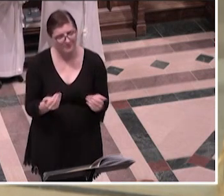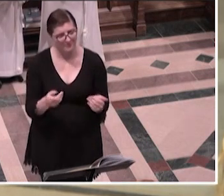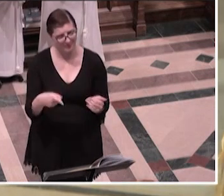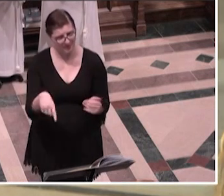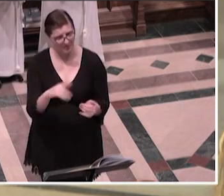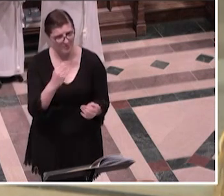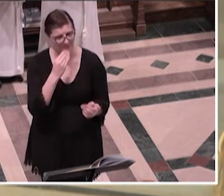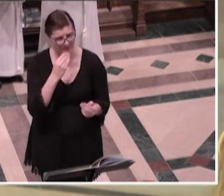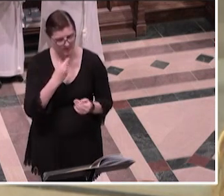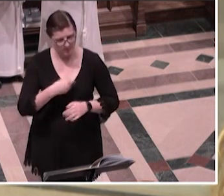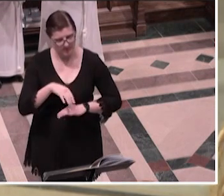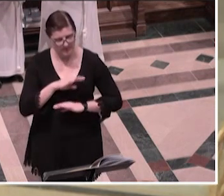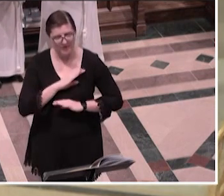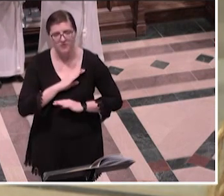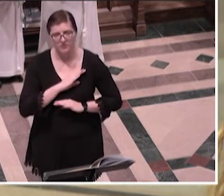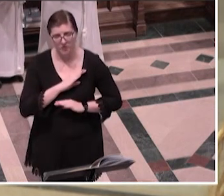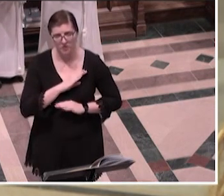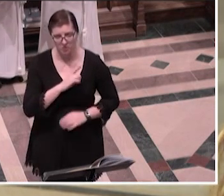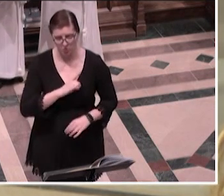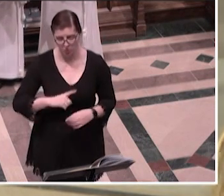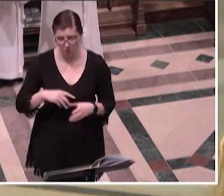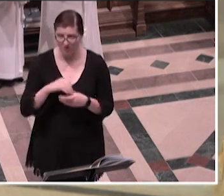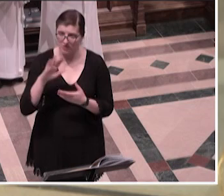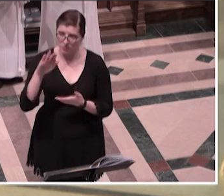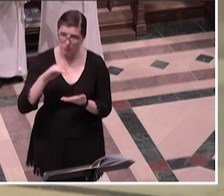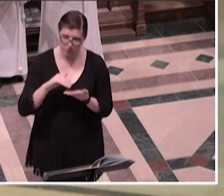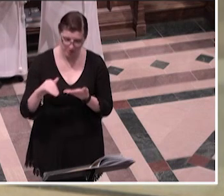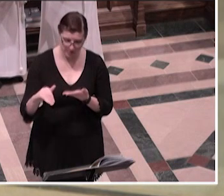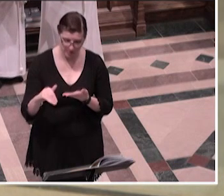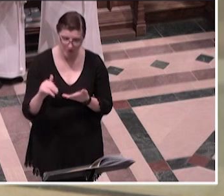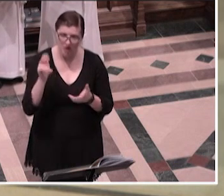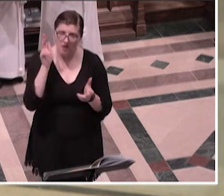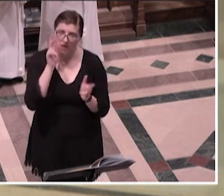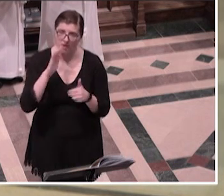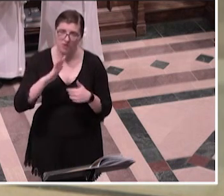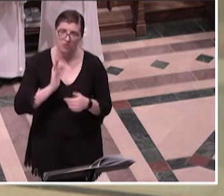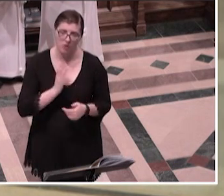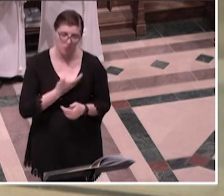be satisfied. Lord, in your mercy.